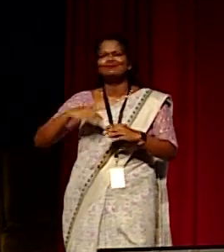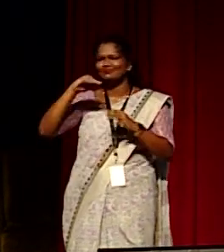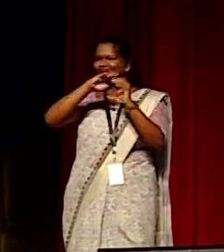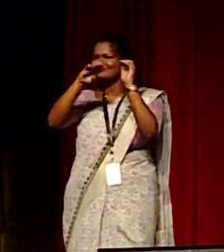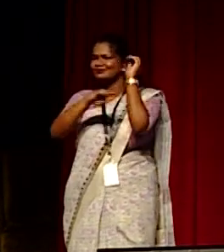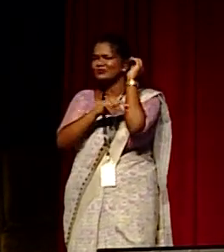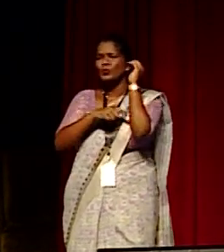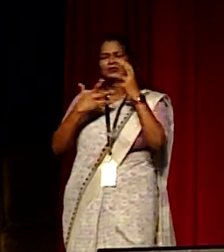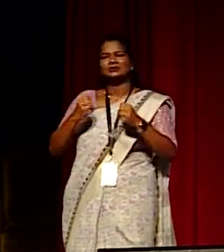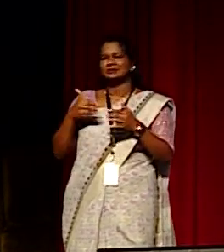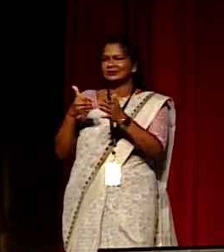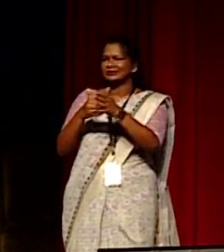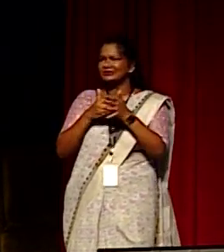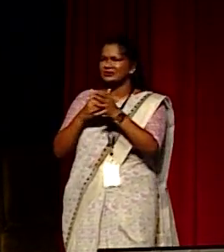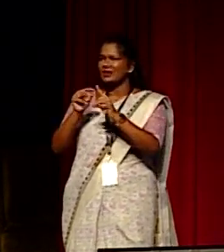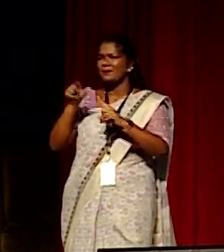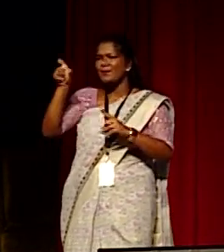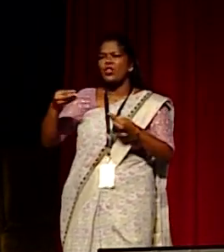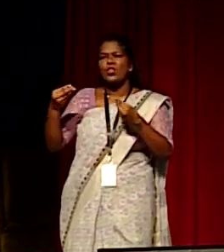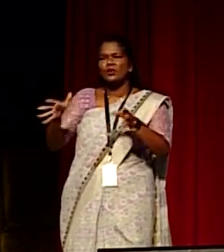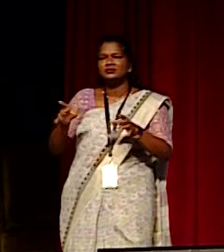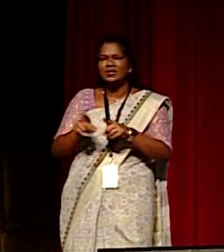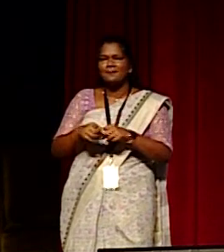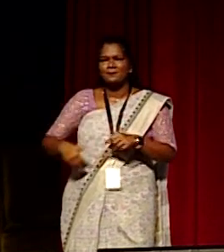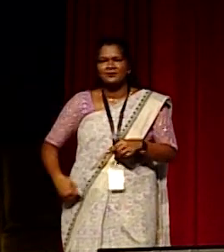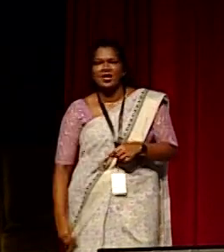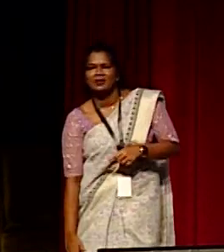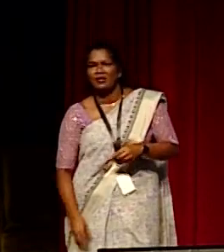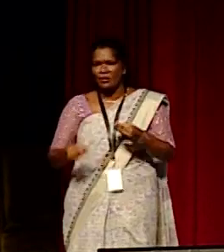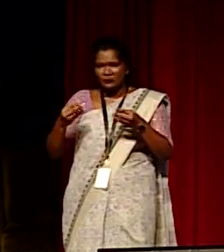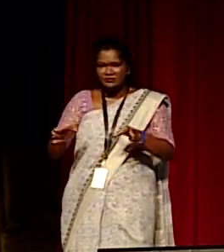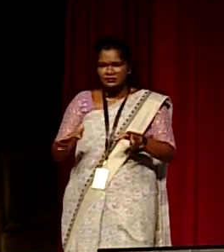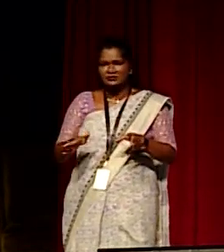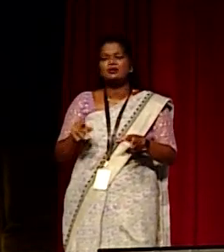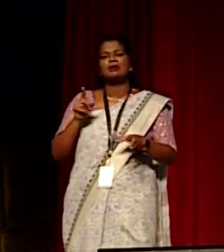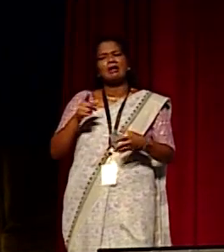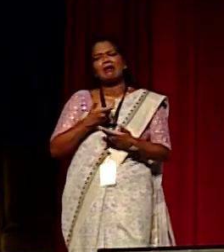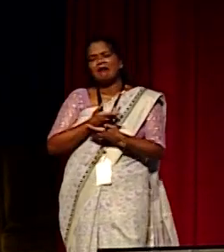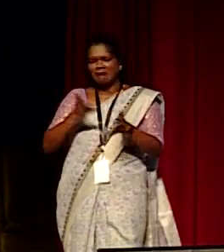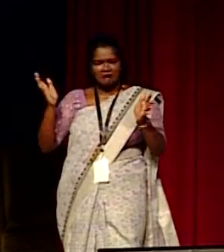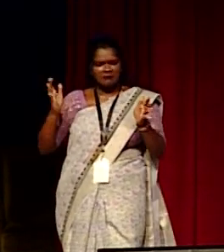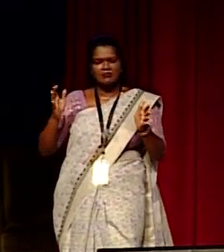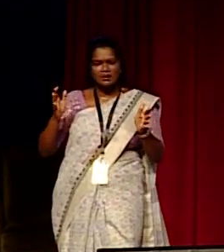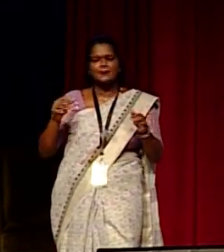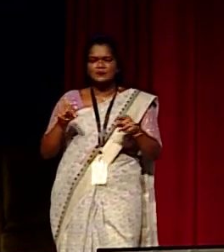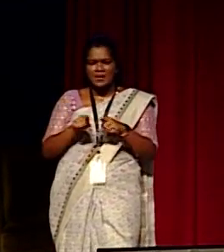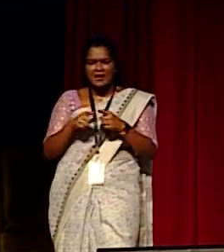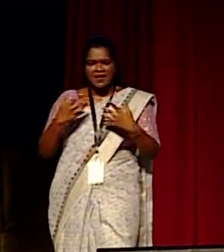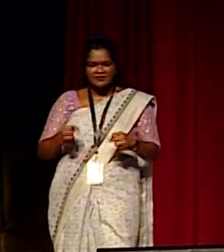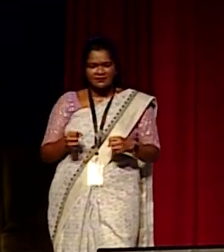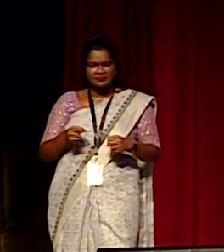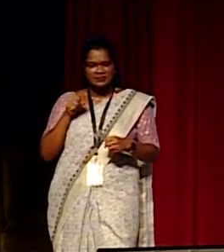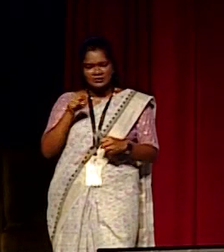we were struggling with patients who'd lost the limb from above the knee. Anyway, the